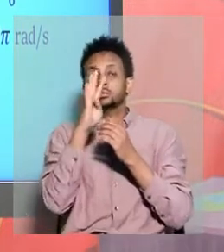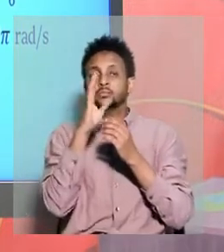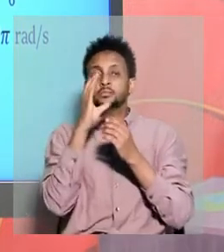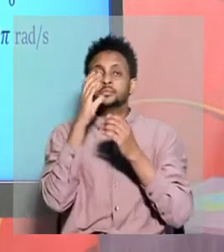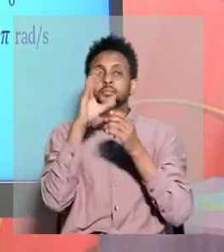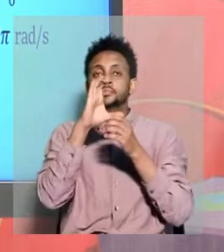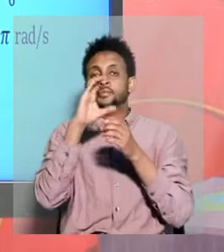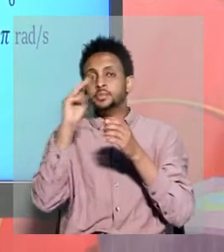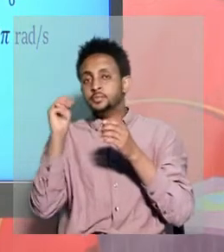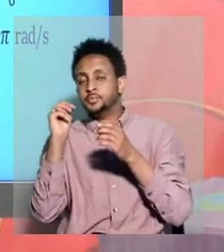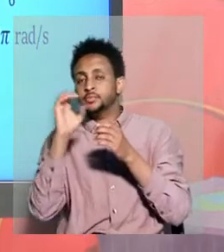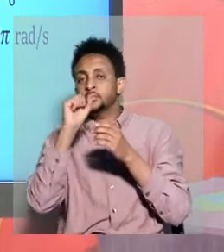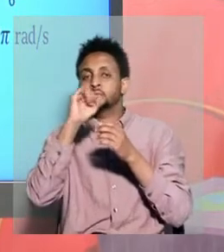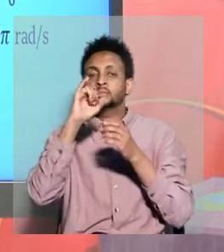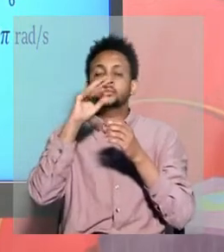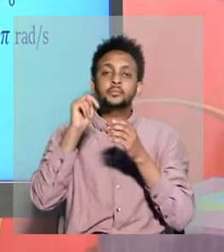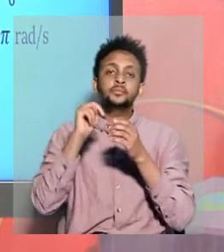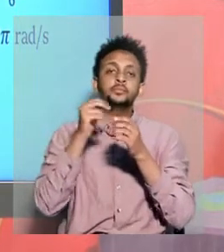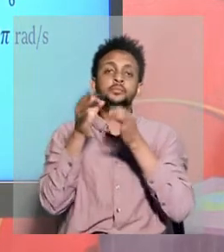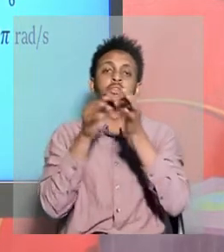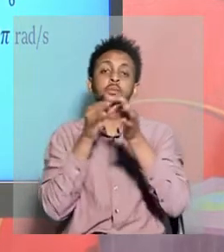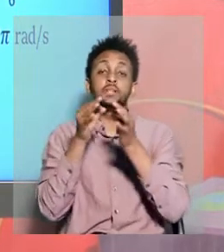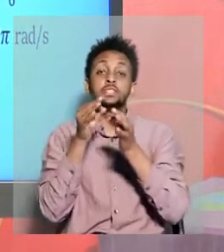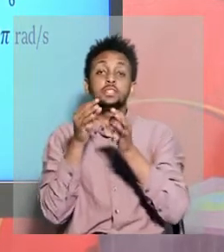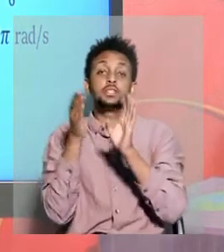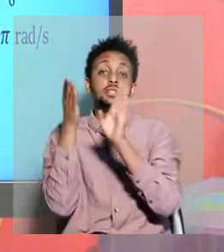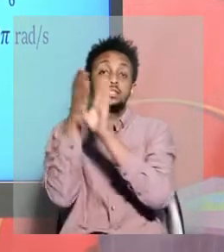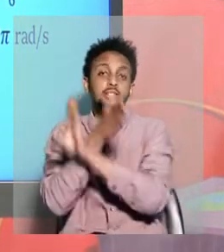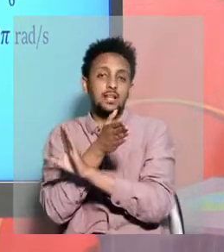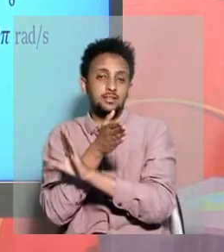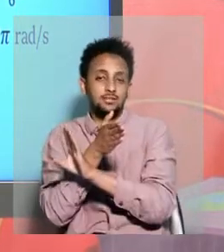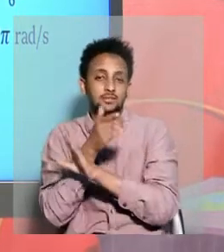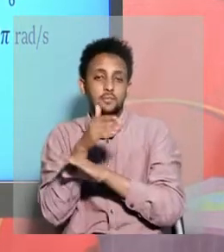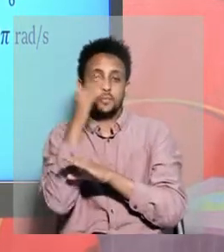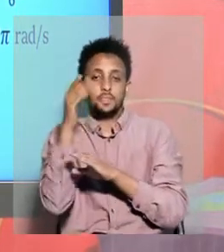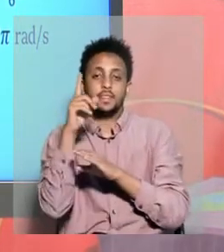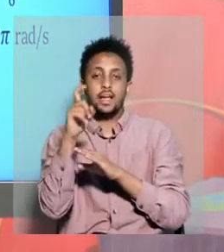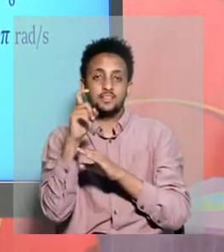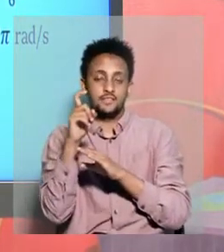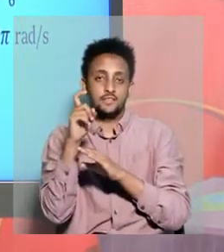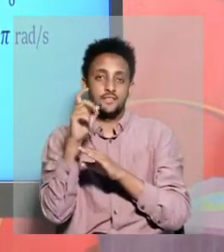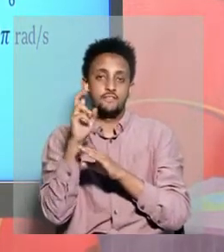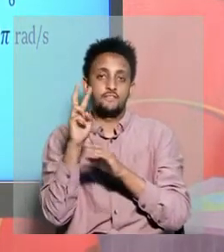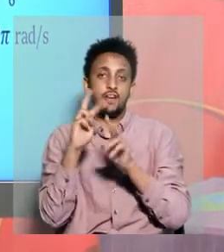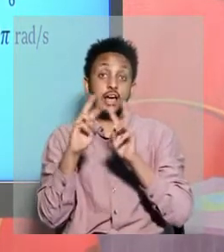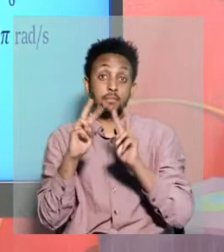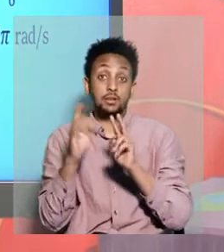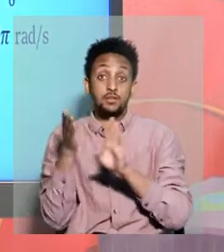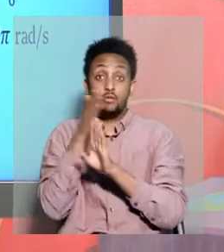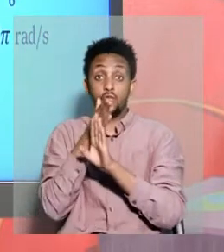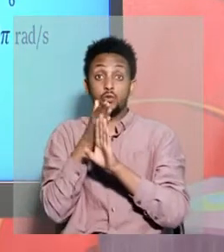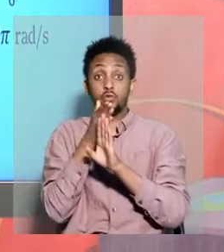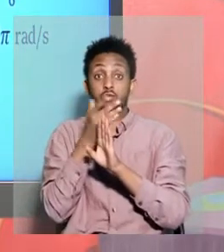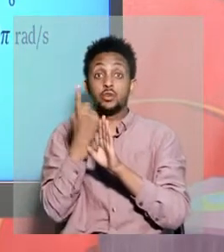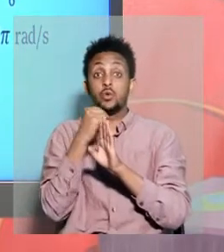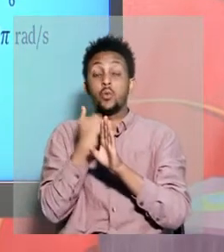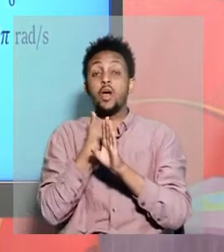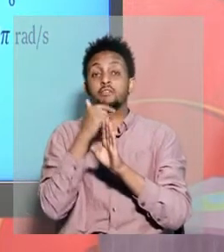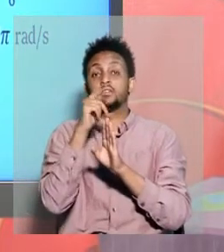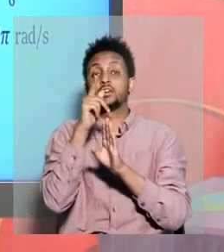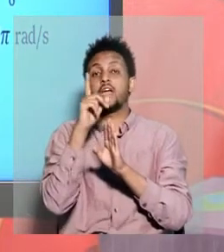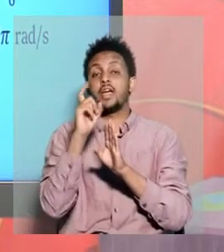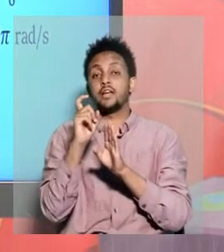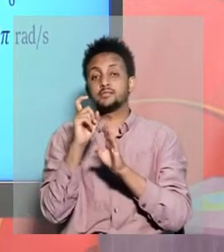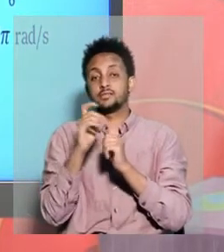centimeter. Sine, then here you have x variable. In front of x variable, we have a